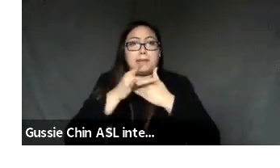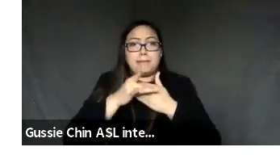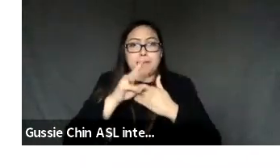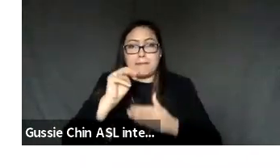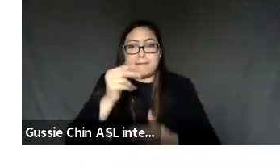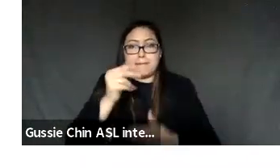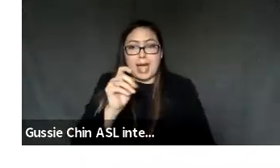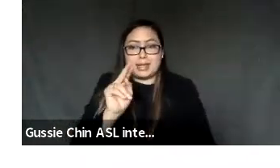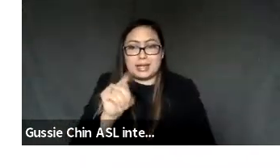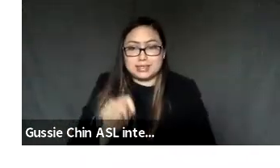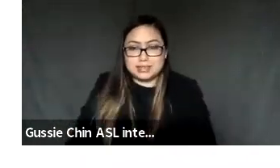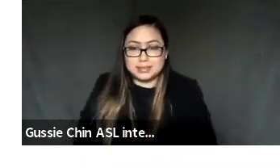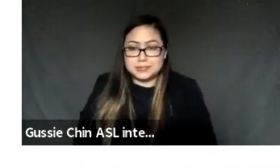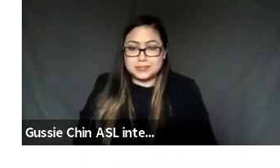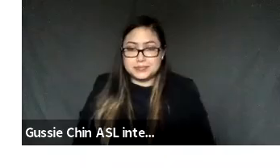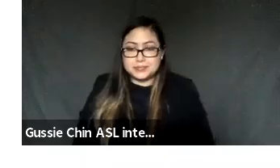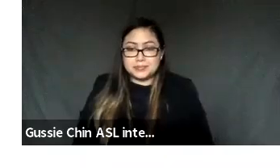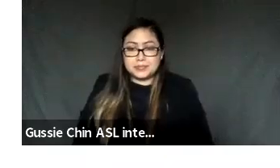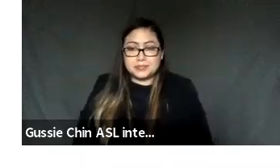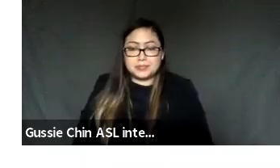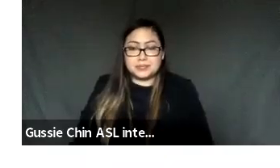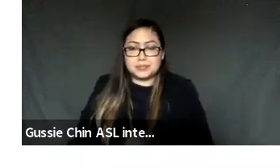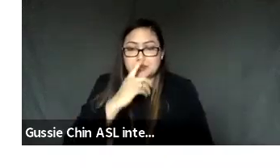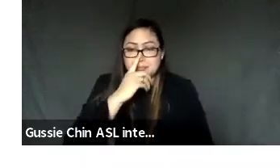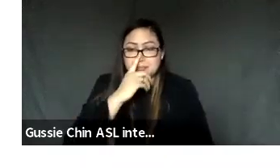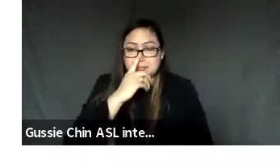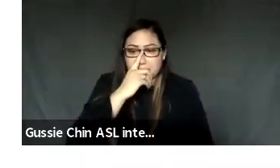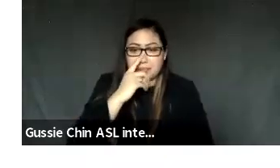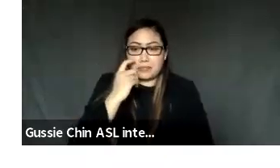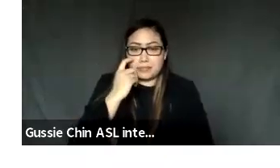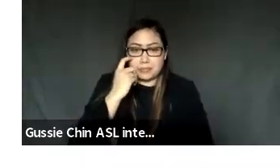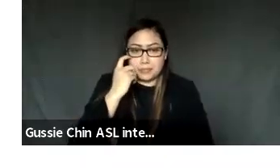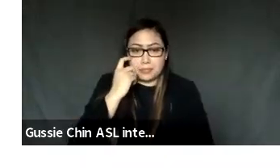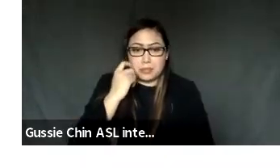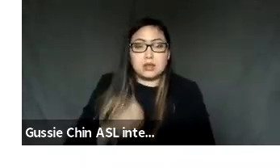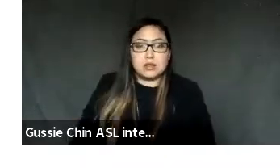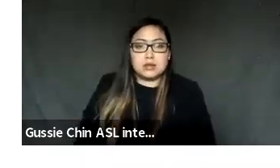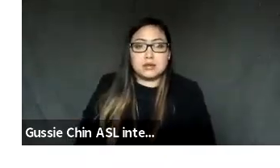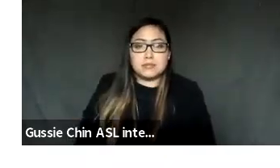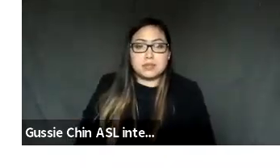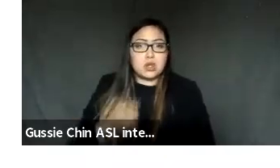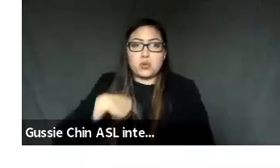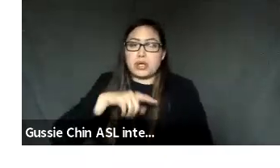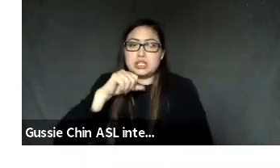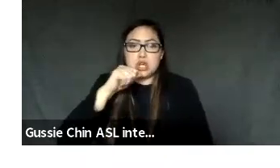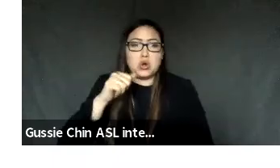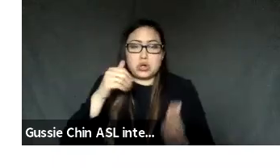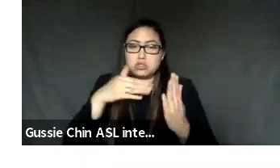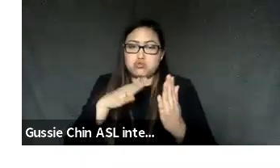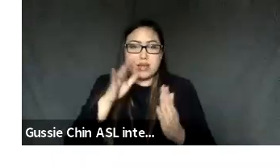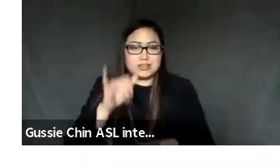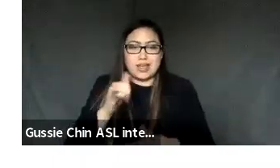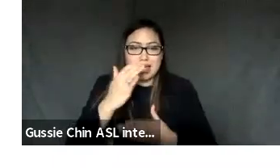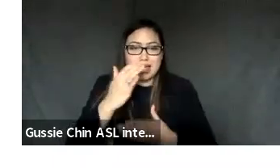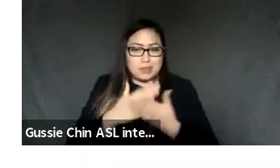Now, so we don't, what I talked about before with an MDE, we don't really address that piece.